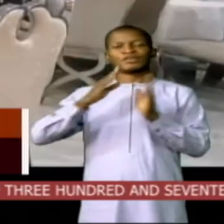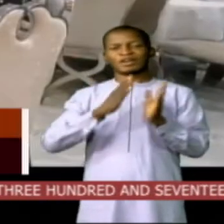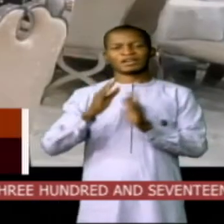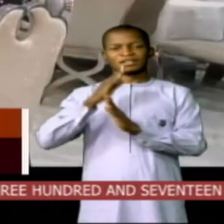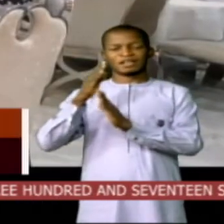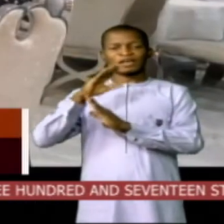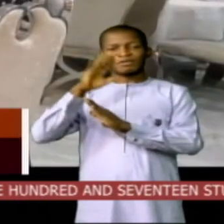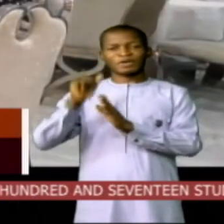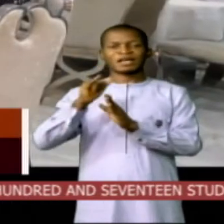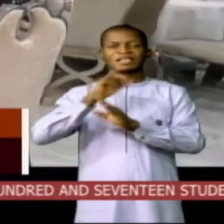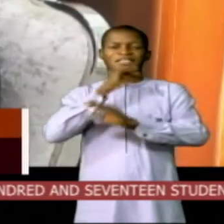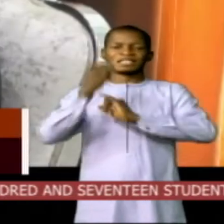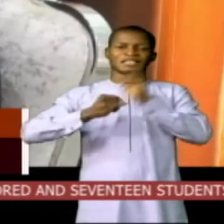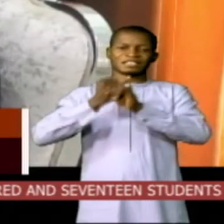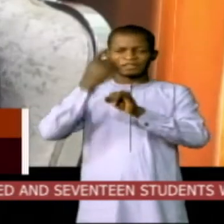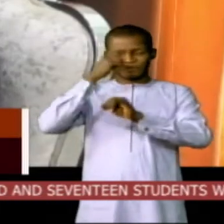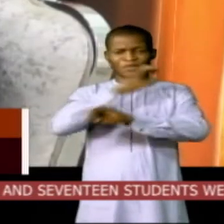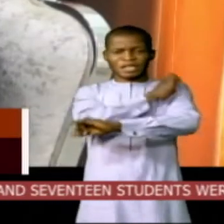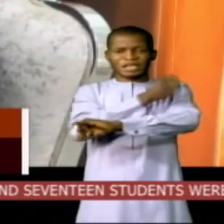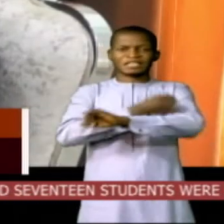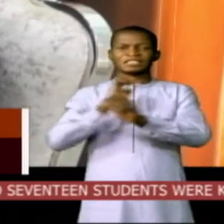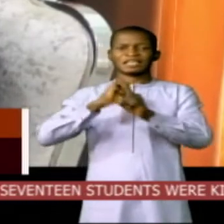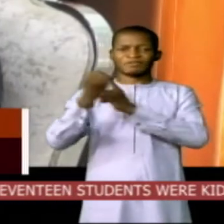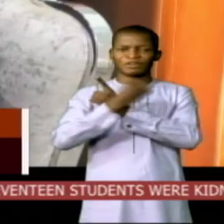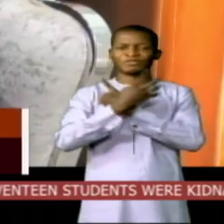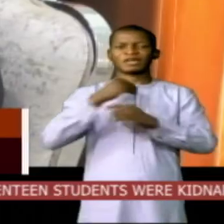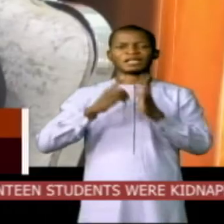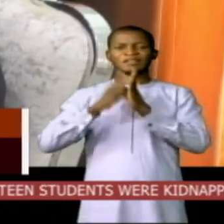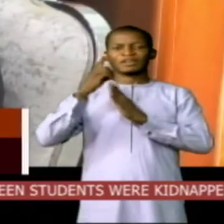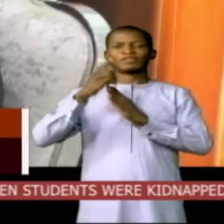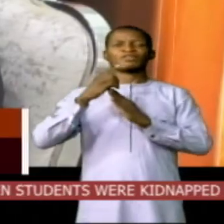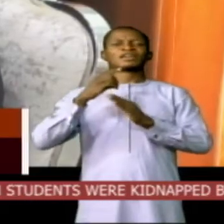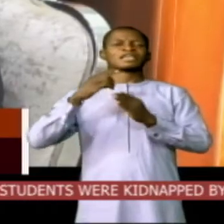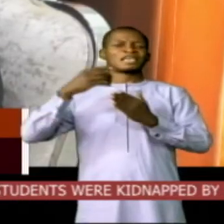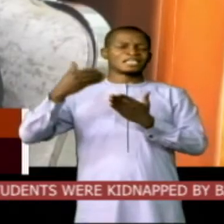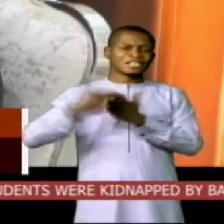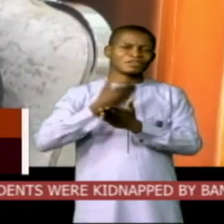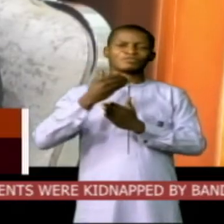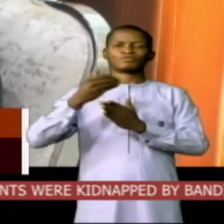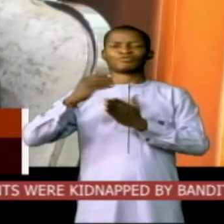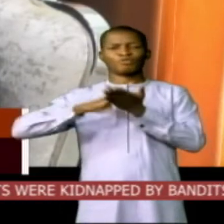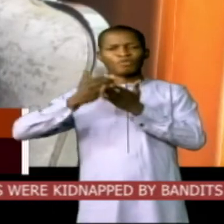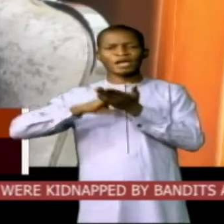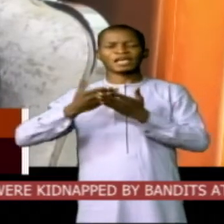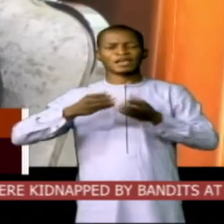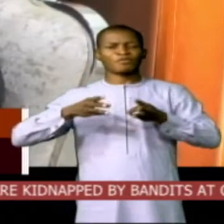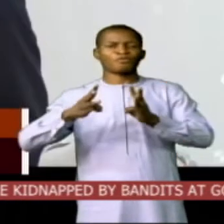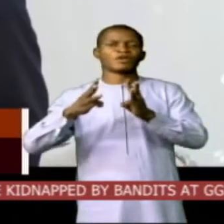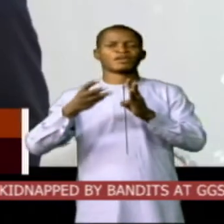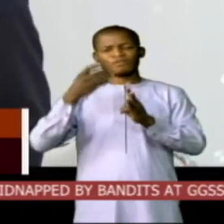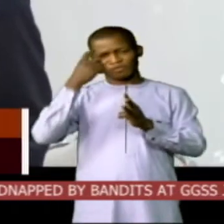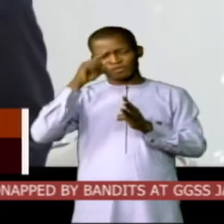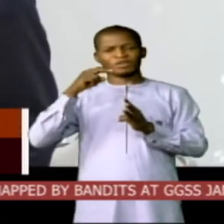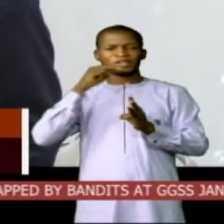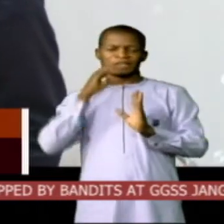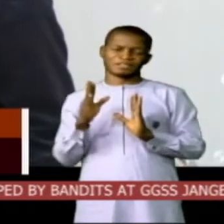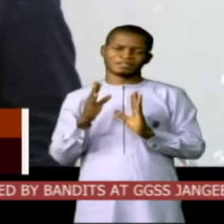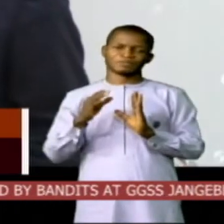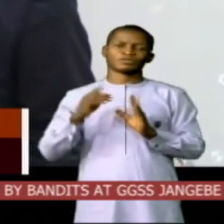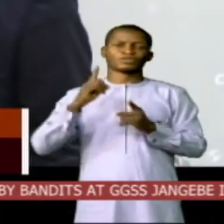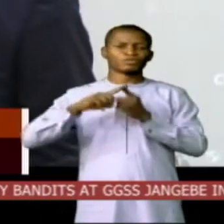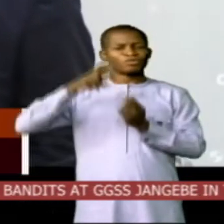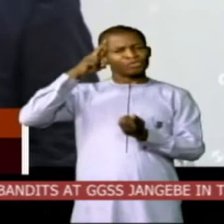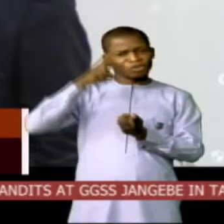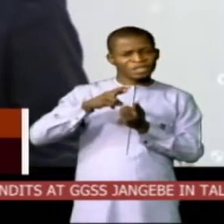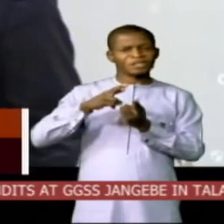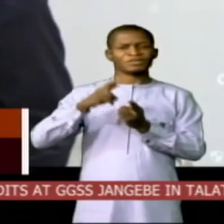Energy, Environment and Development, is exploring clean cooking alternatives in line with Nigeria's revised nationally determined contribution to reduce